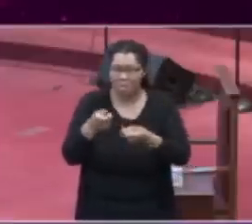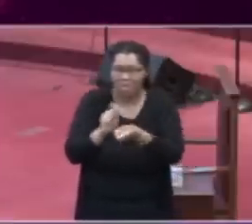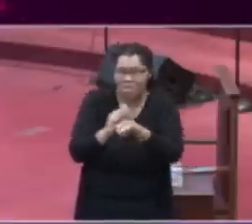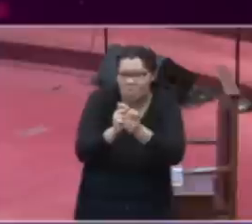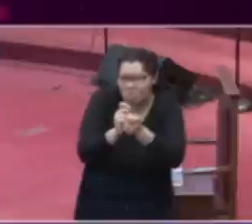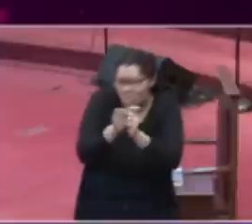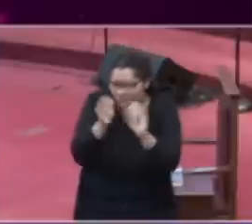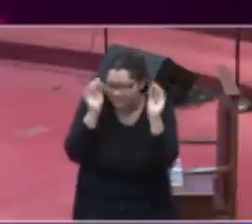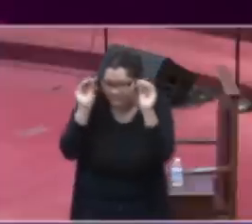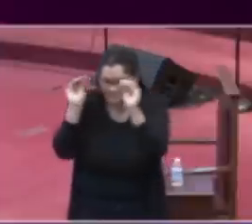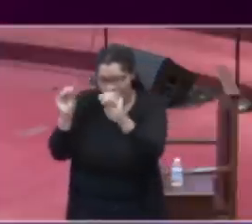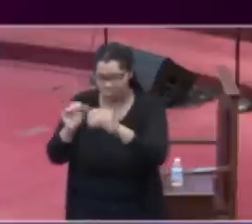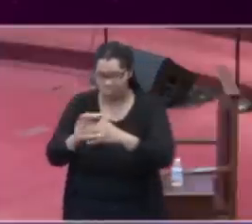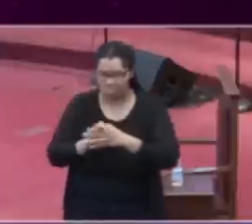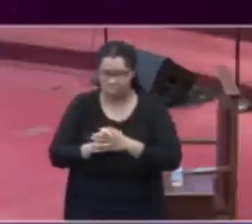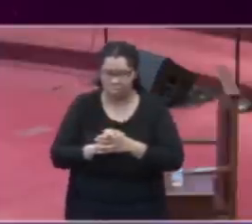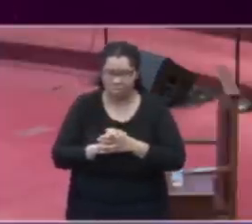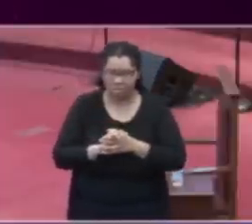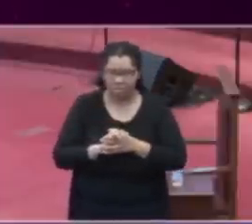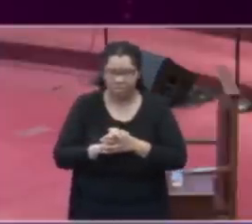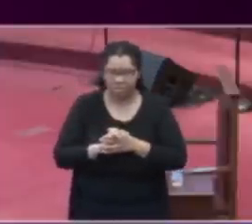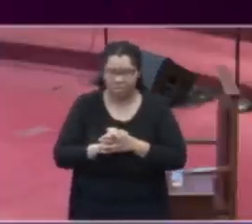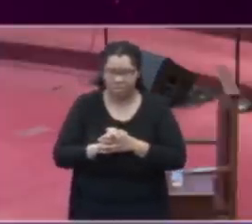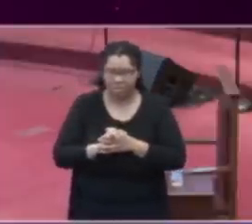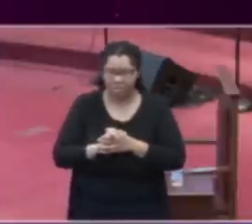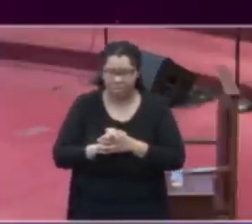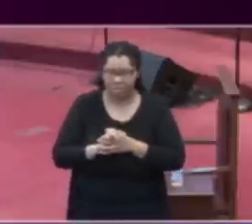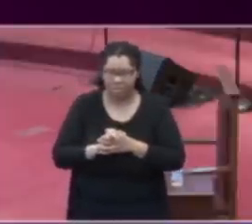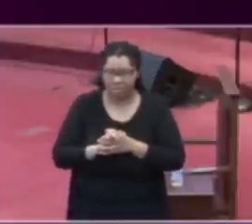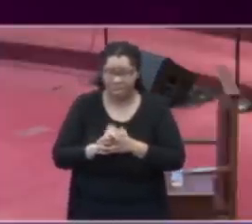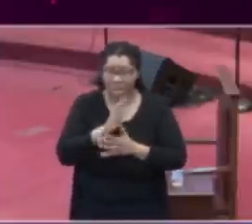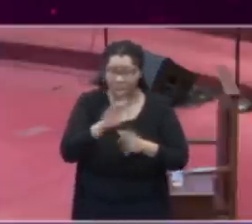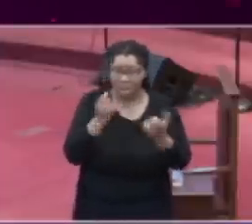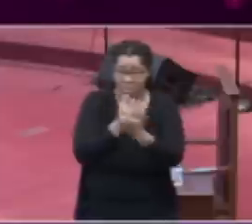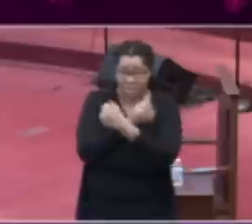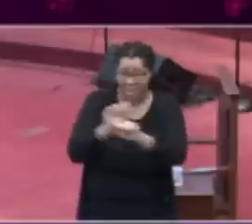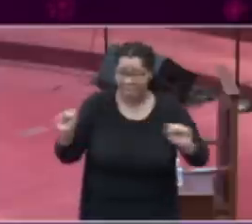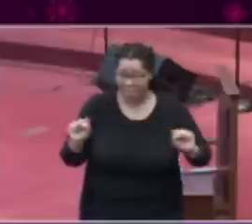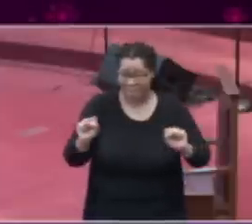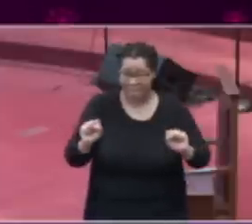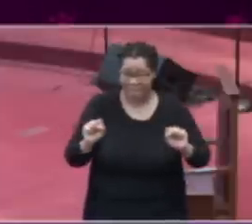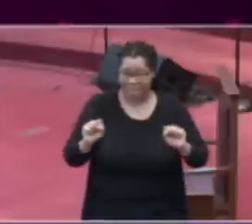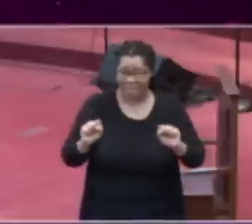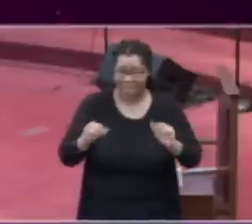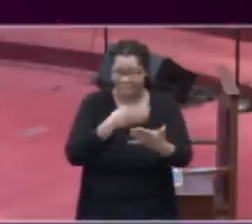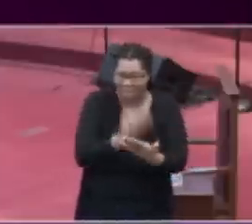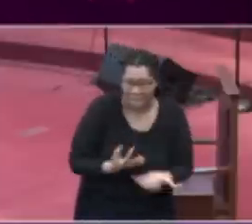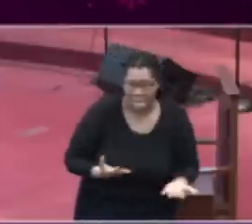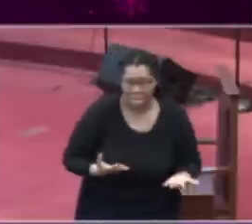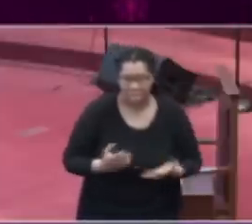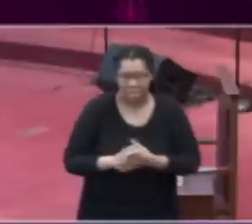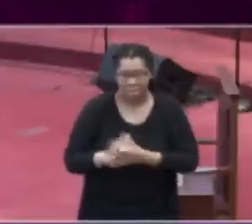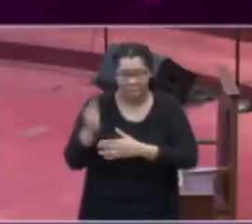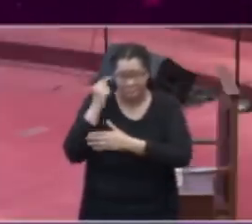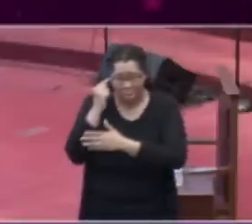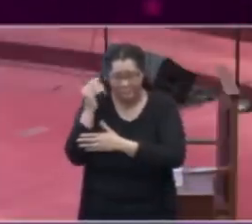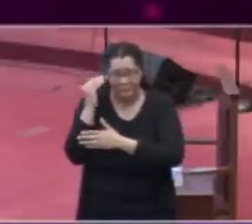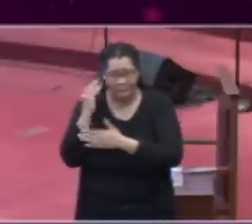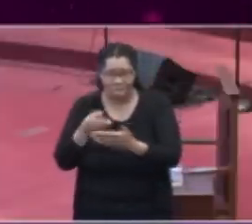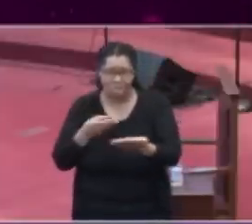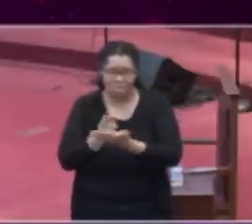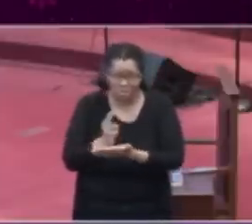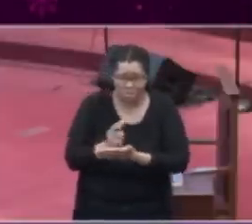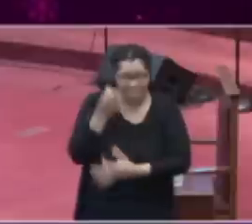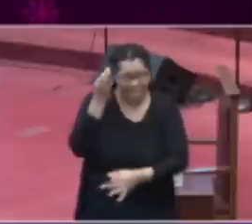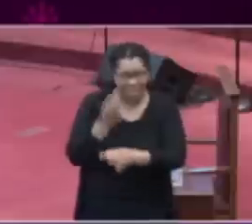doctrine. And then you're going to fall from your own steadfastness of mind, knowledge, truth,